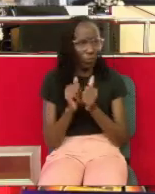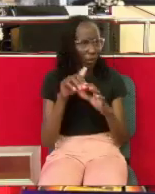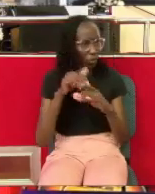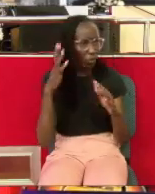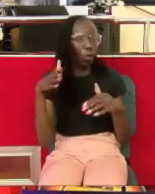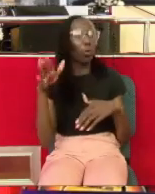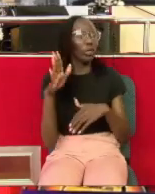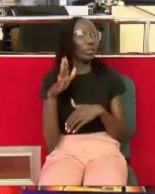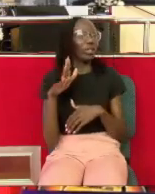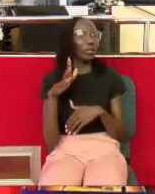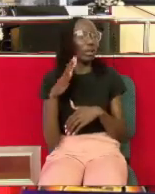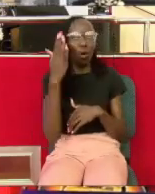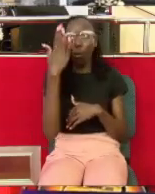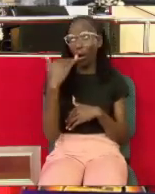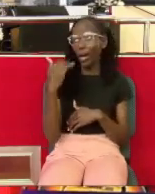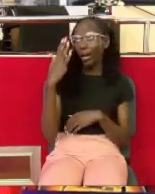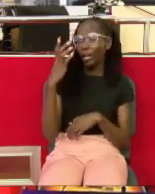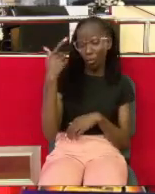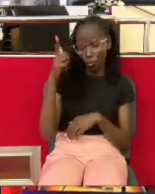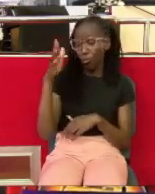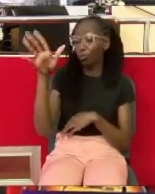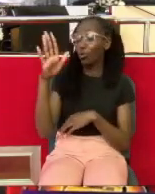Because God is at work in your life.